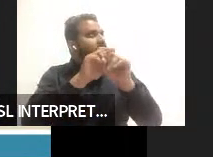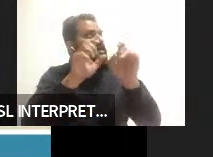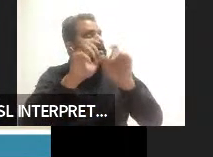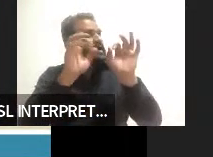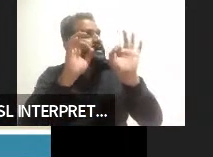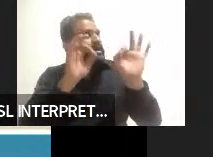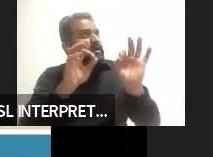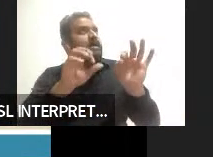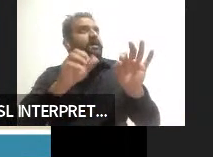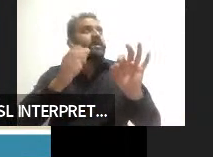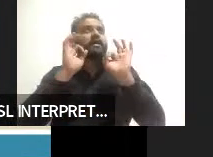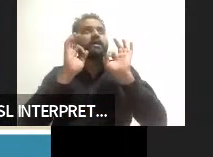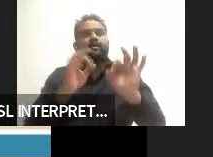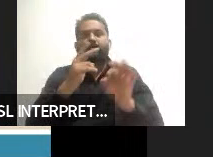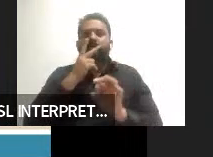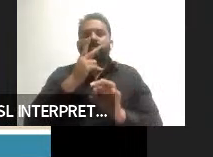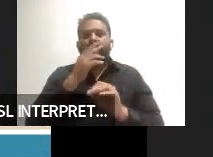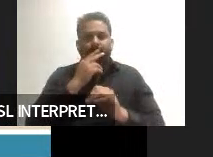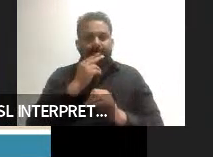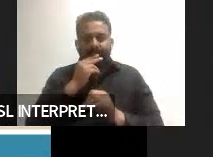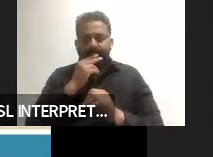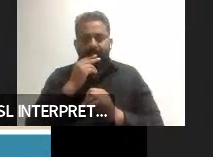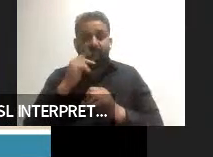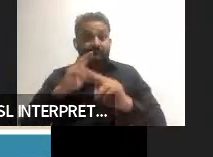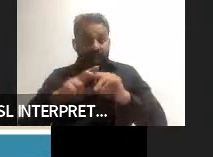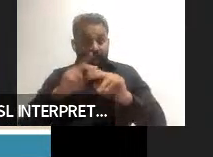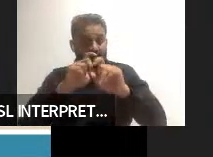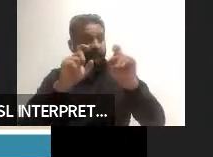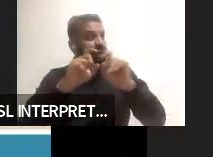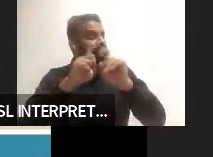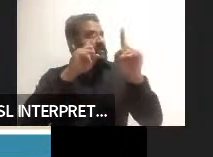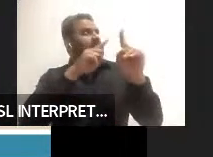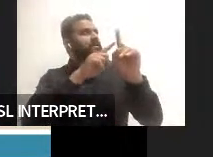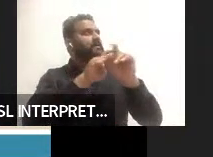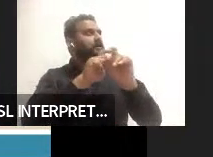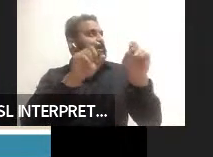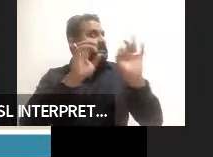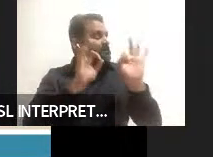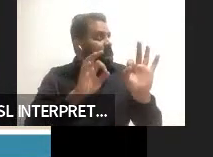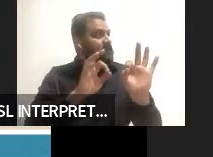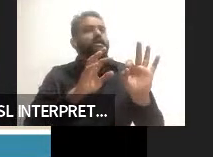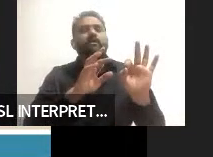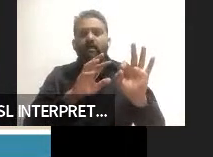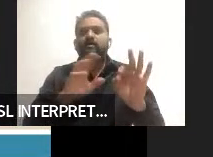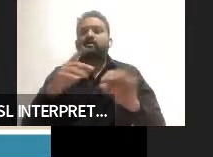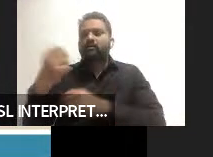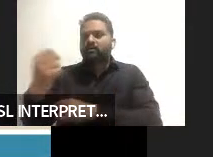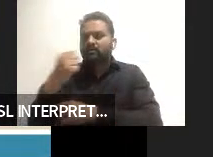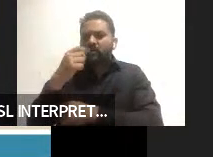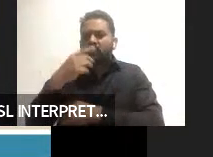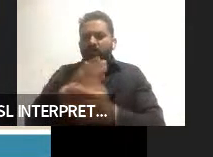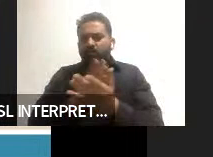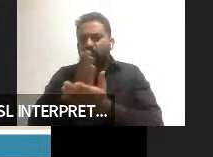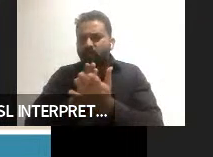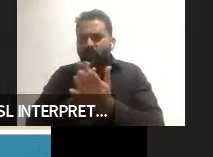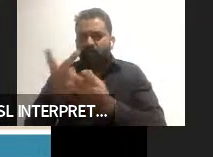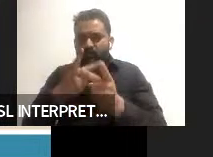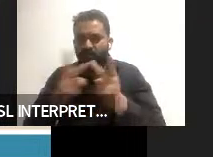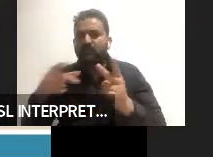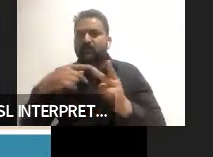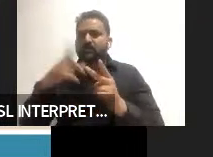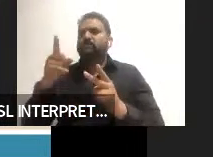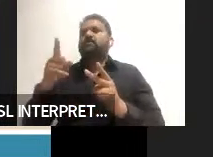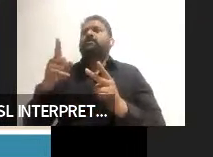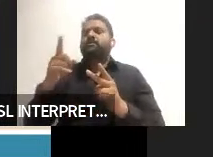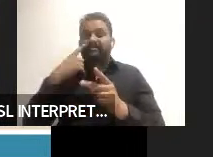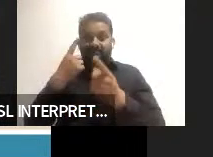been done. If correction is done at one place, for authorities, sources, anything, then you should also